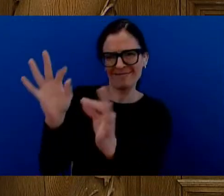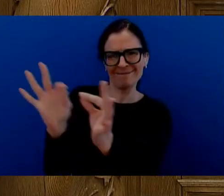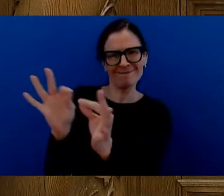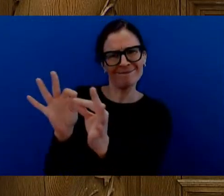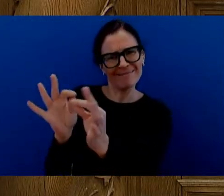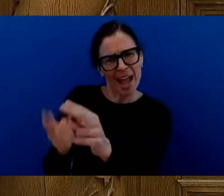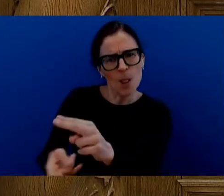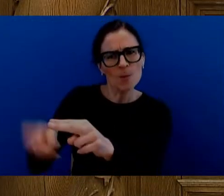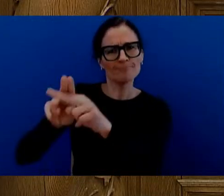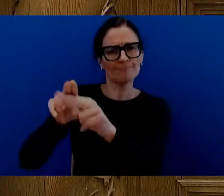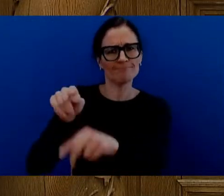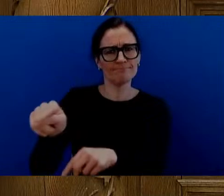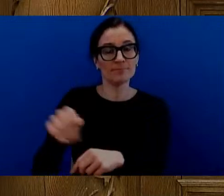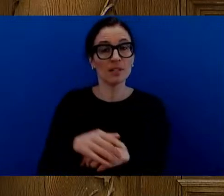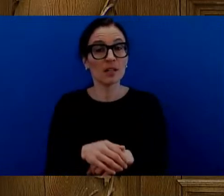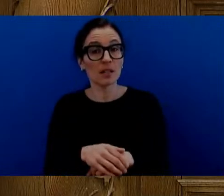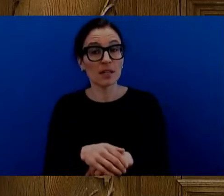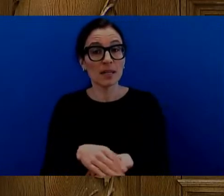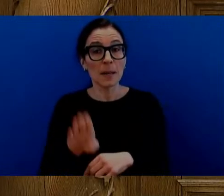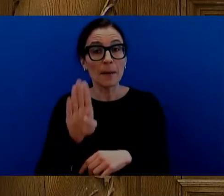this challenge.